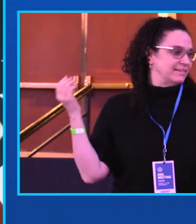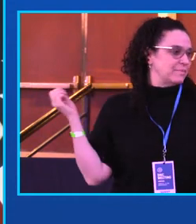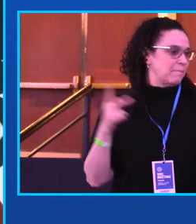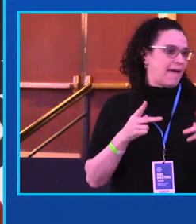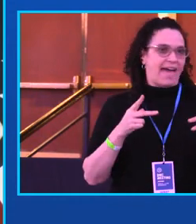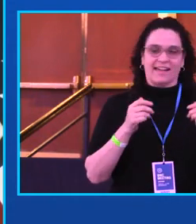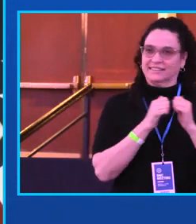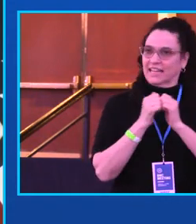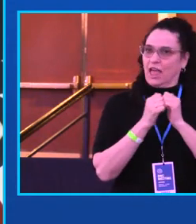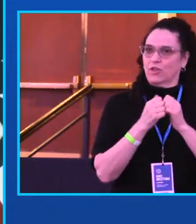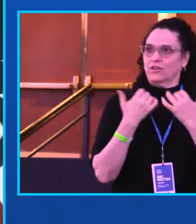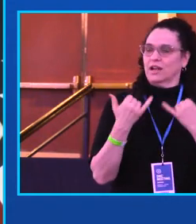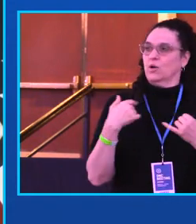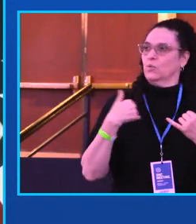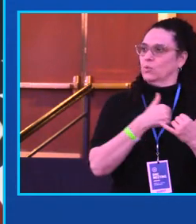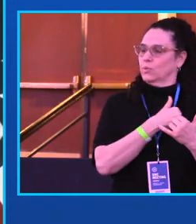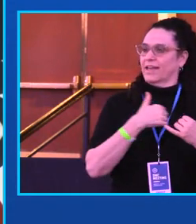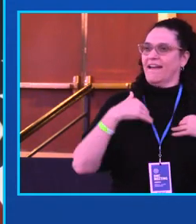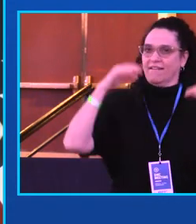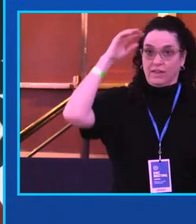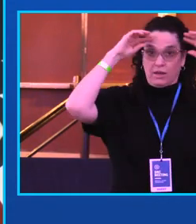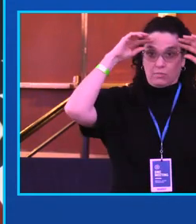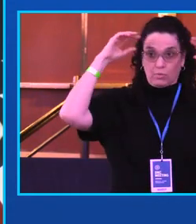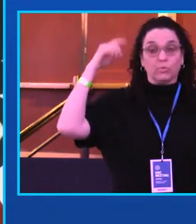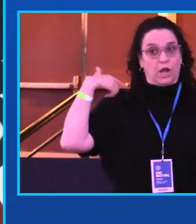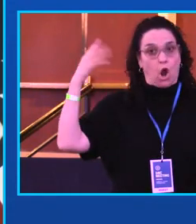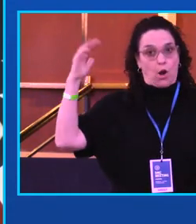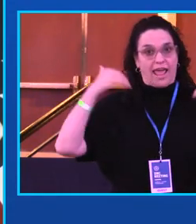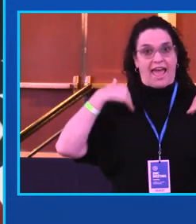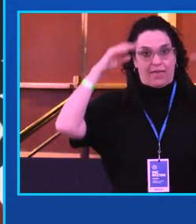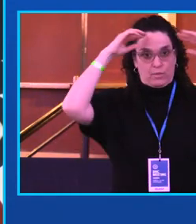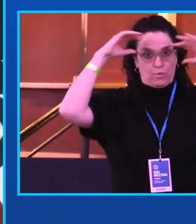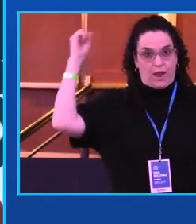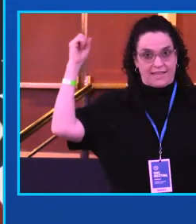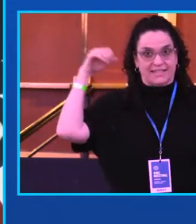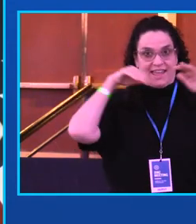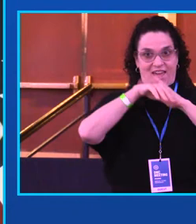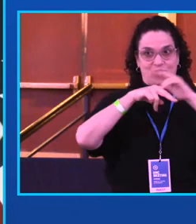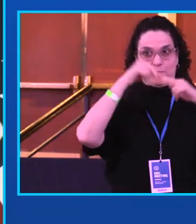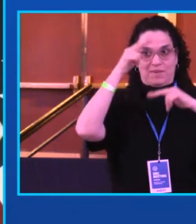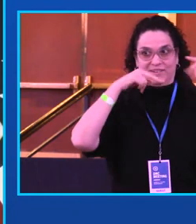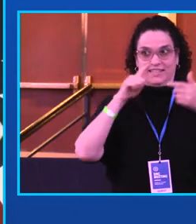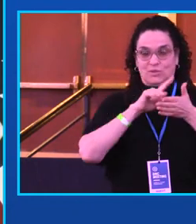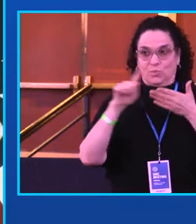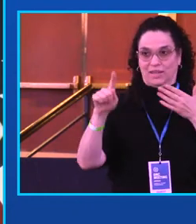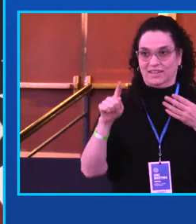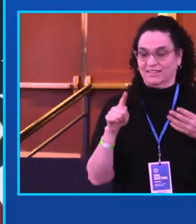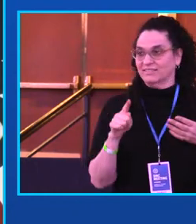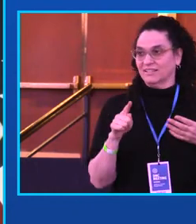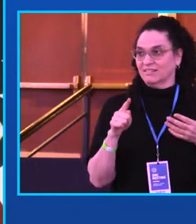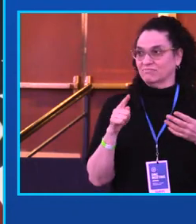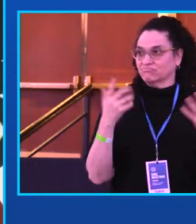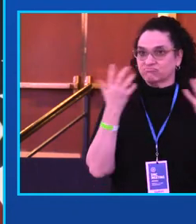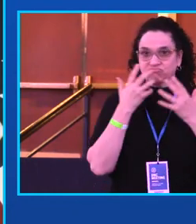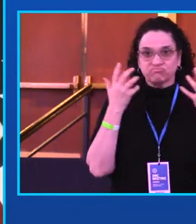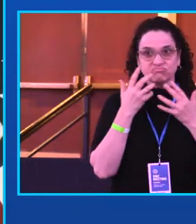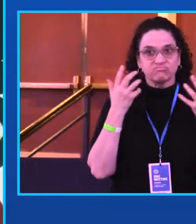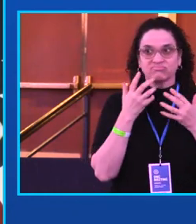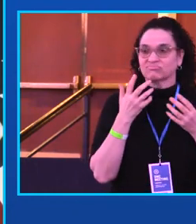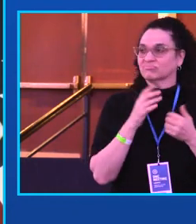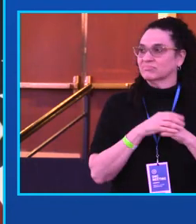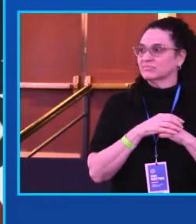the president in the building this week, and I can think of no better way to close out this